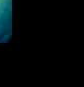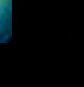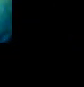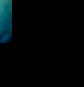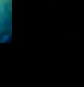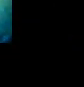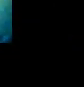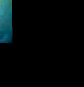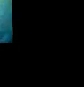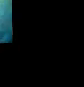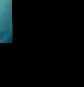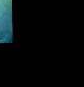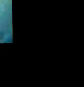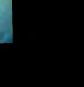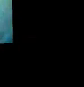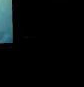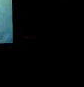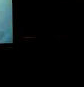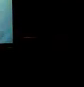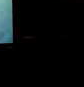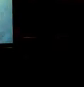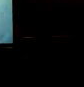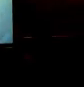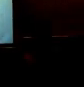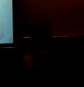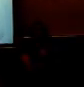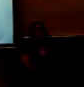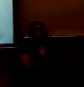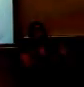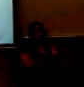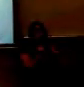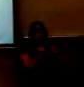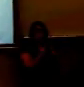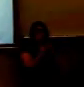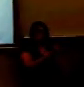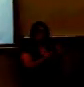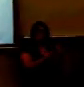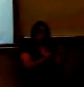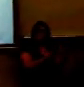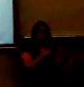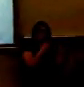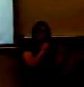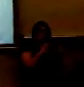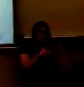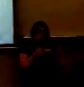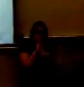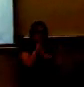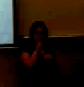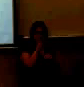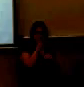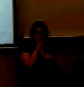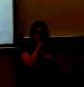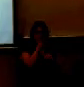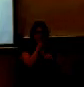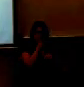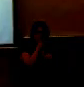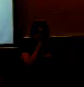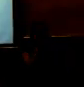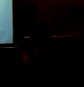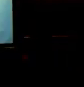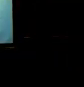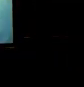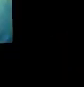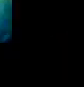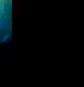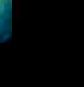that. The diatoms are an extraordinarily important group in both freshwaters and marine. Probably responsible for